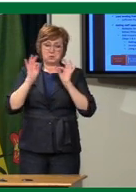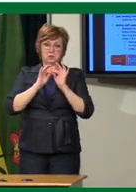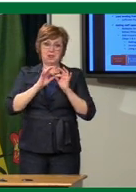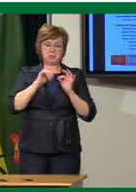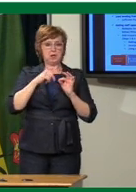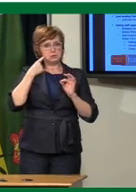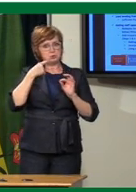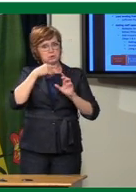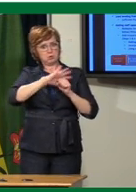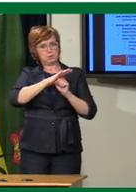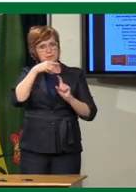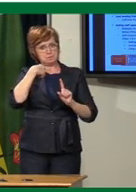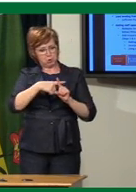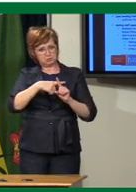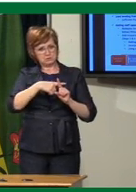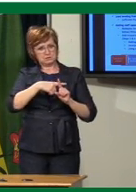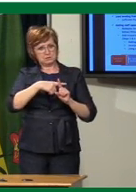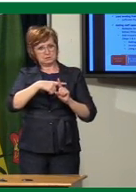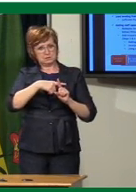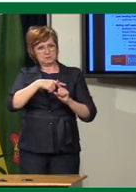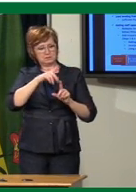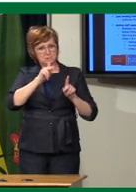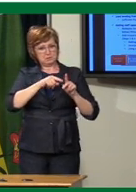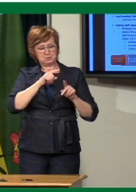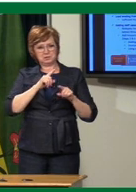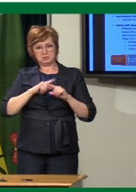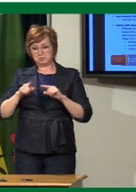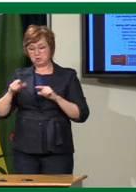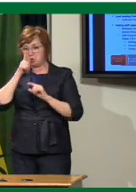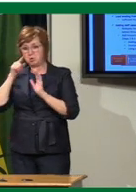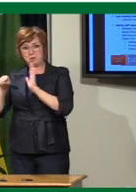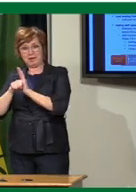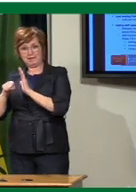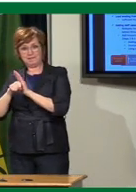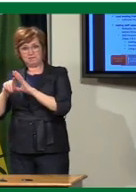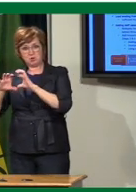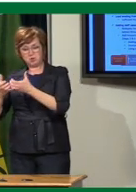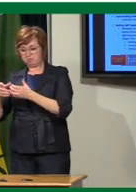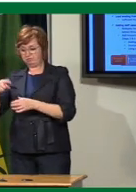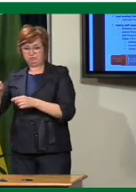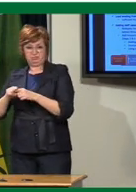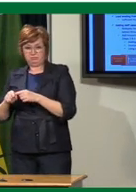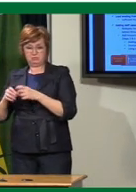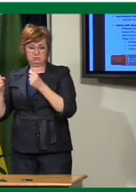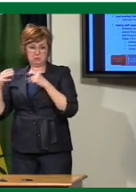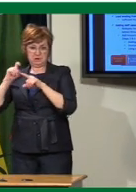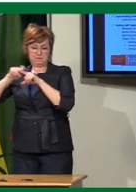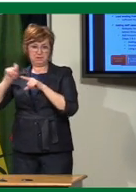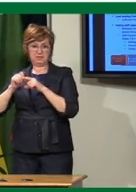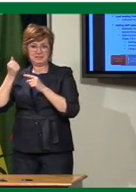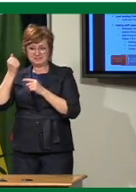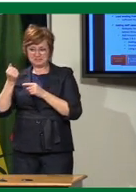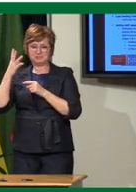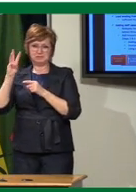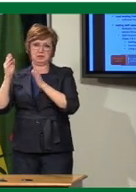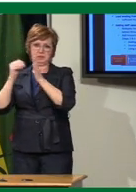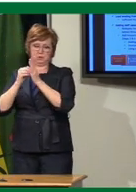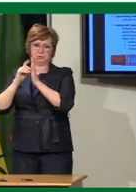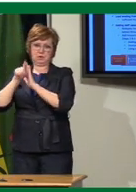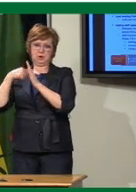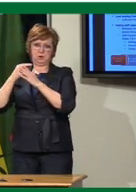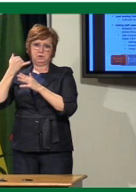the results of their test. Today, we spend approximately 16,000 hours on negative callbacks, and it's just as